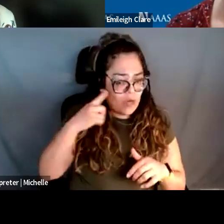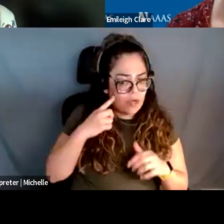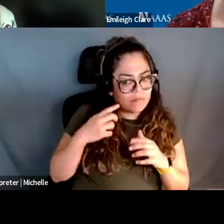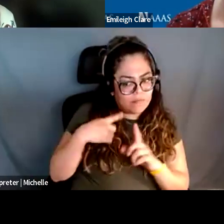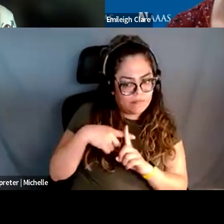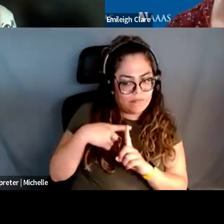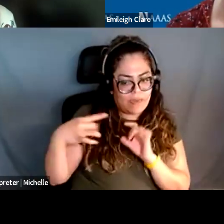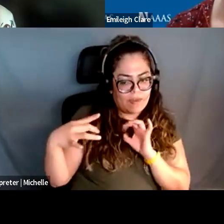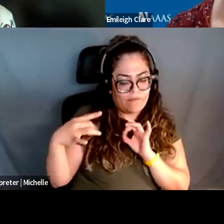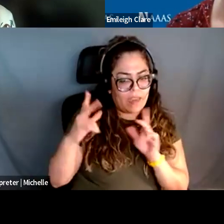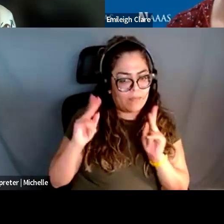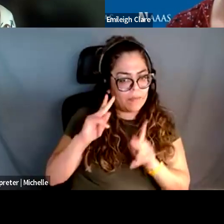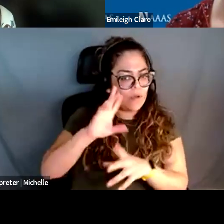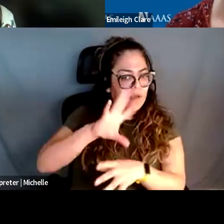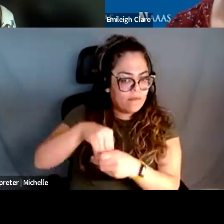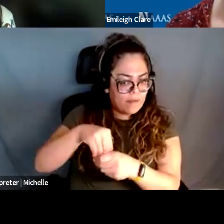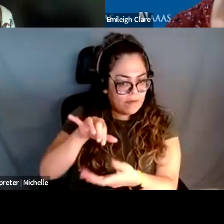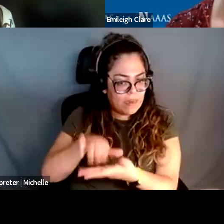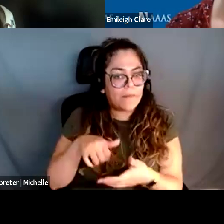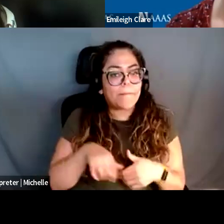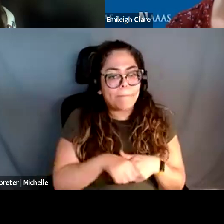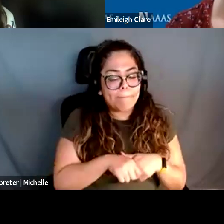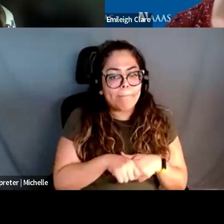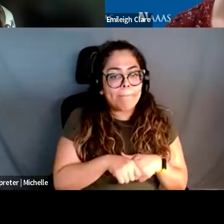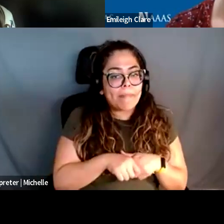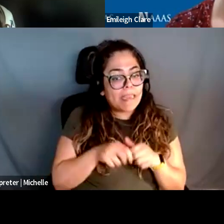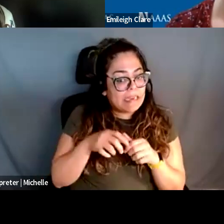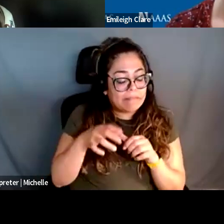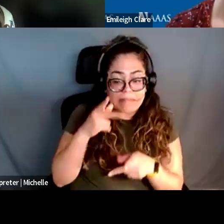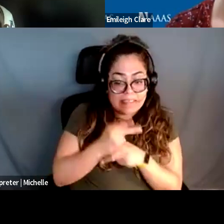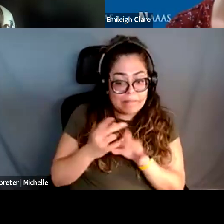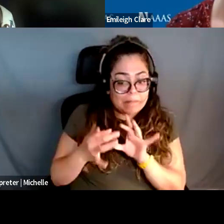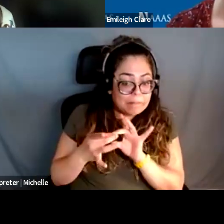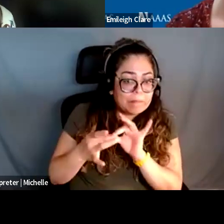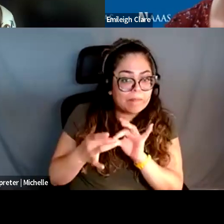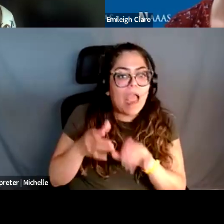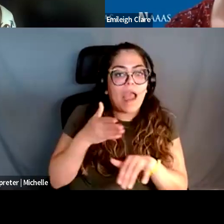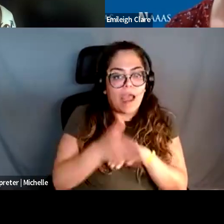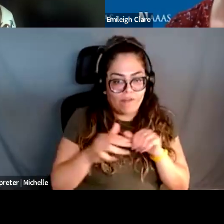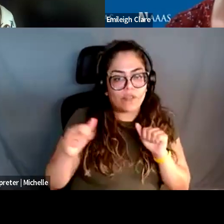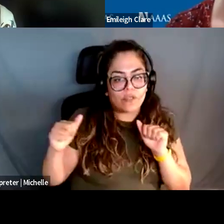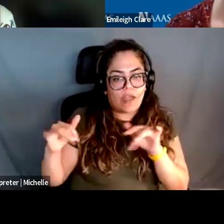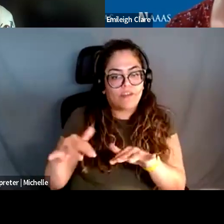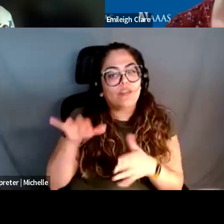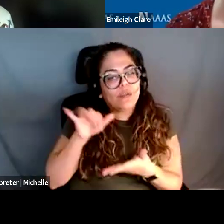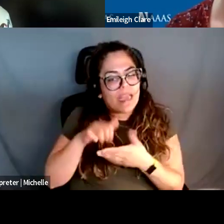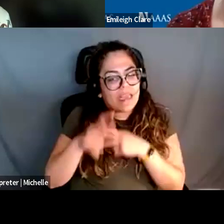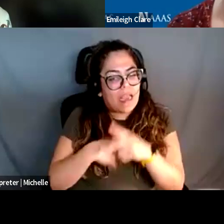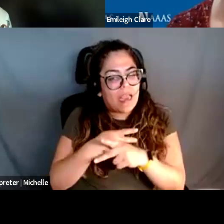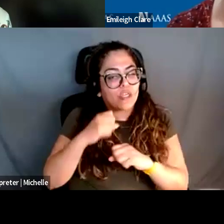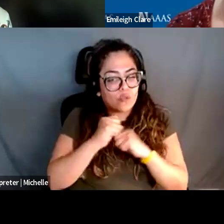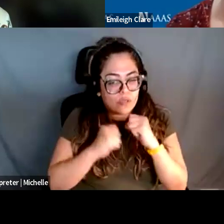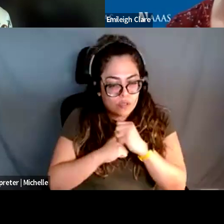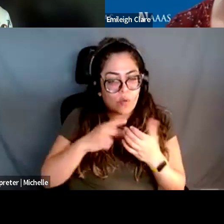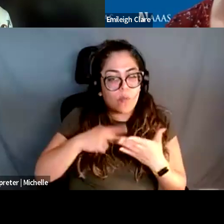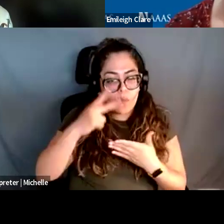of the folks that participated in that, and that they've been able to maintain those connections after the conference. So those types of sort of structured programs can be really helpful too.